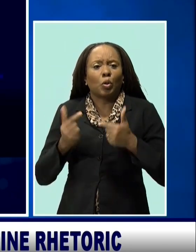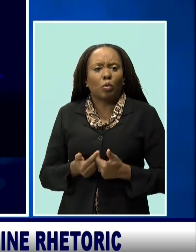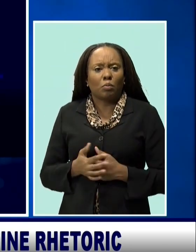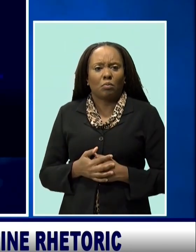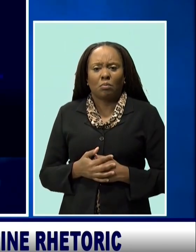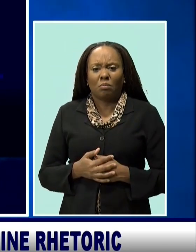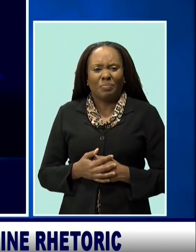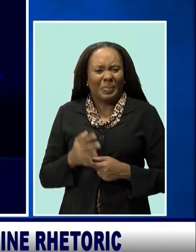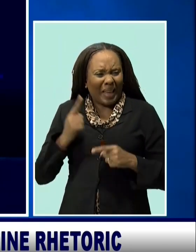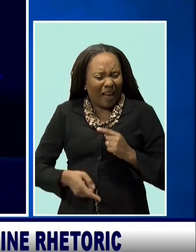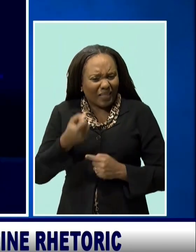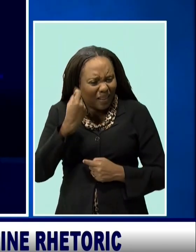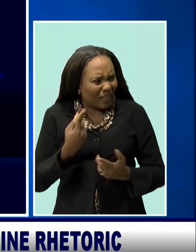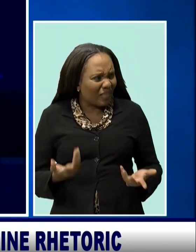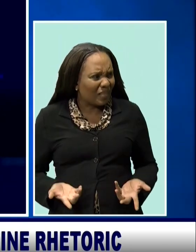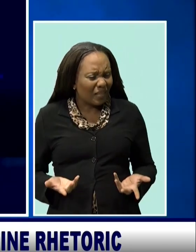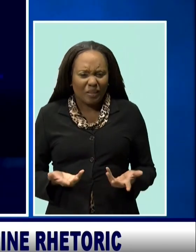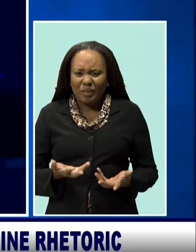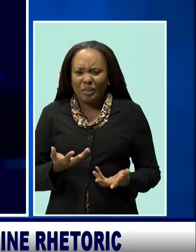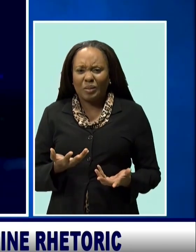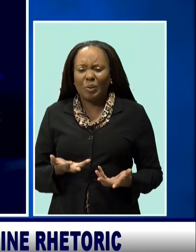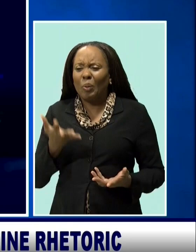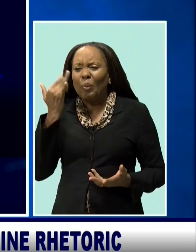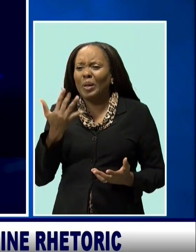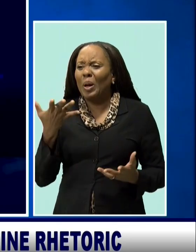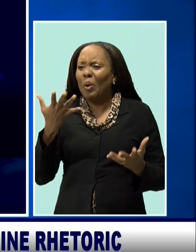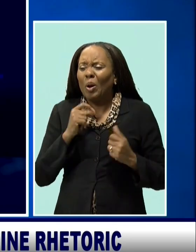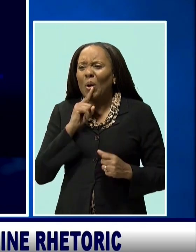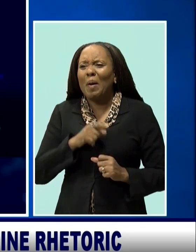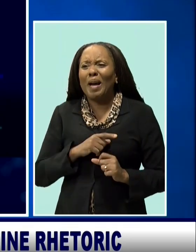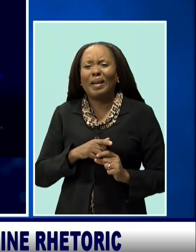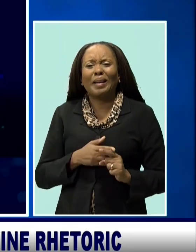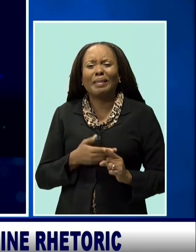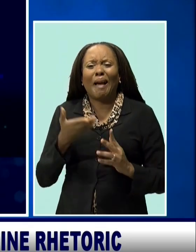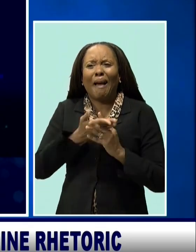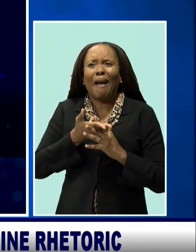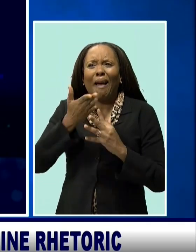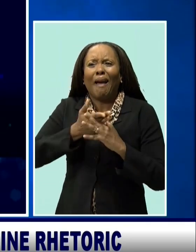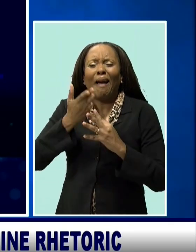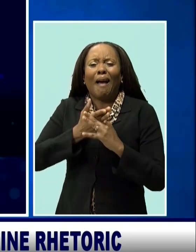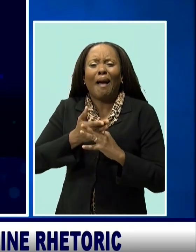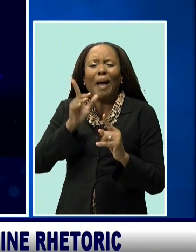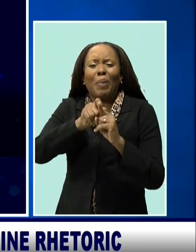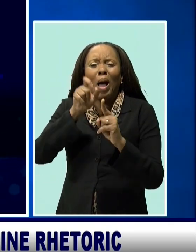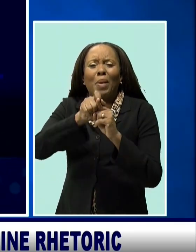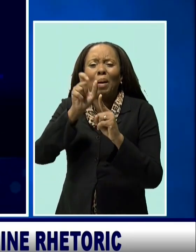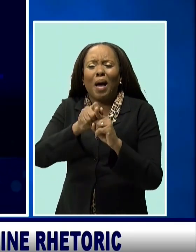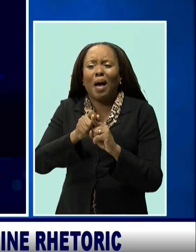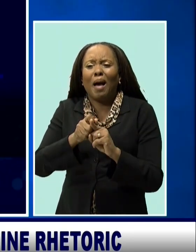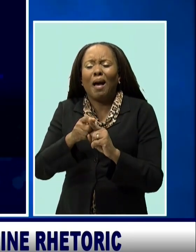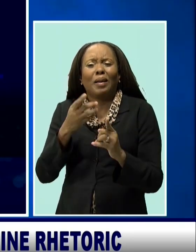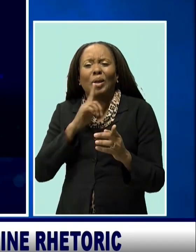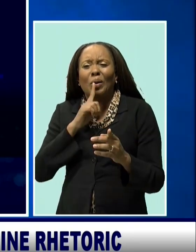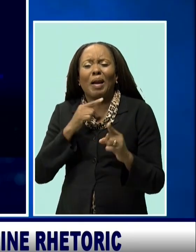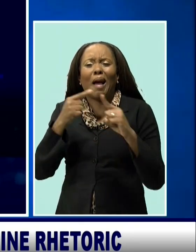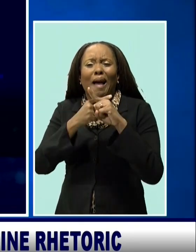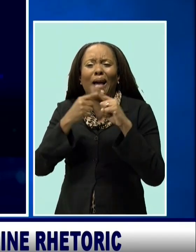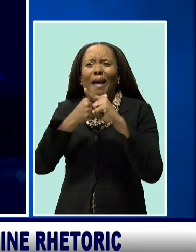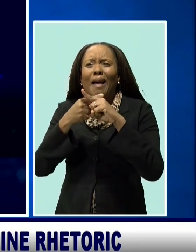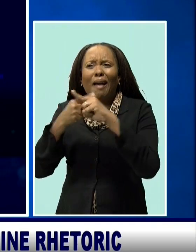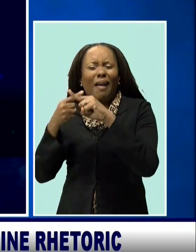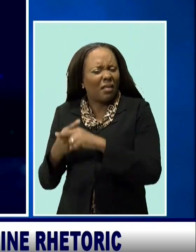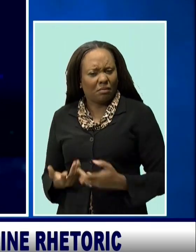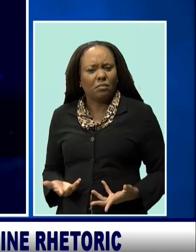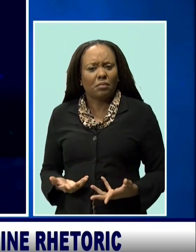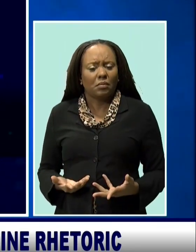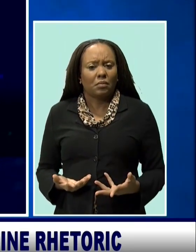something has happened that would cause them to want to pick at these kinds of things. And what is it? It's clearly the belief